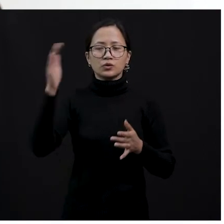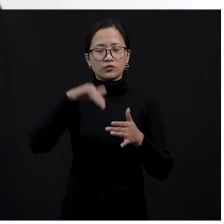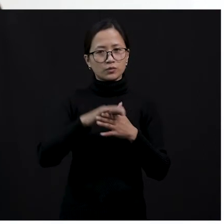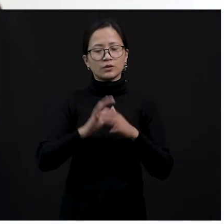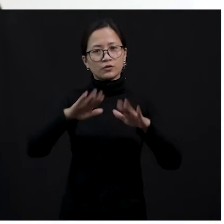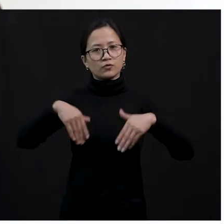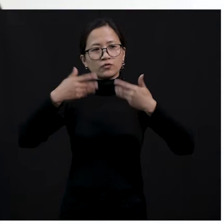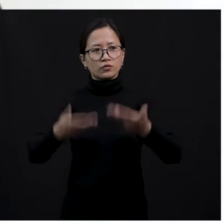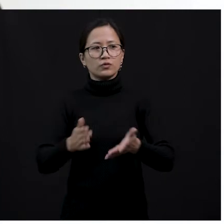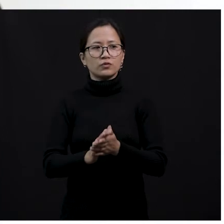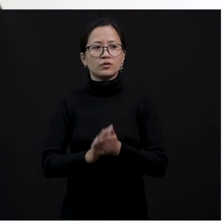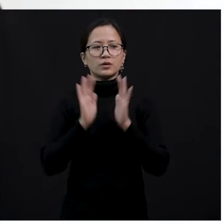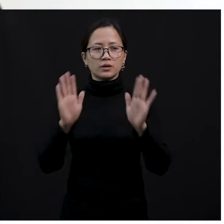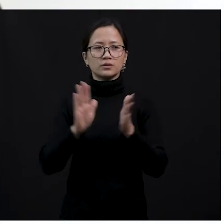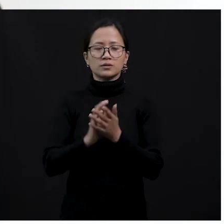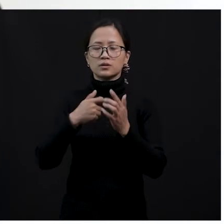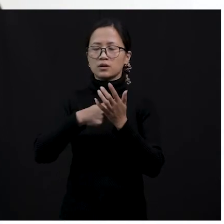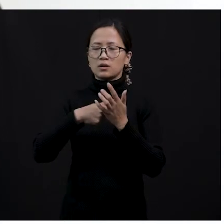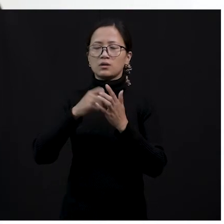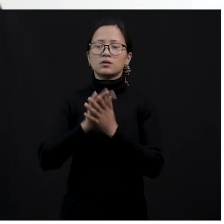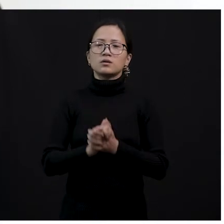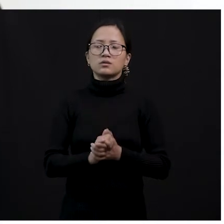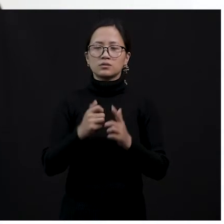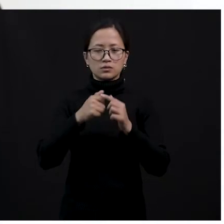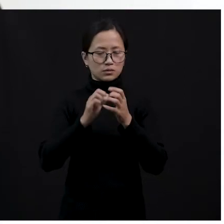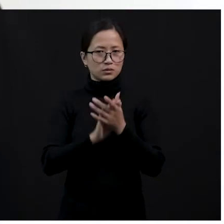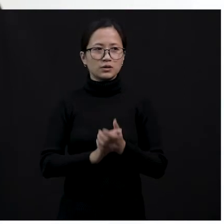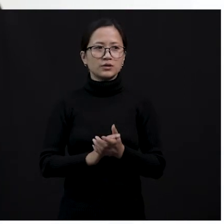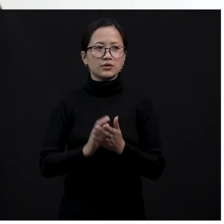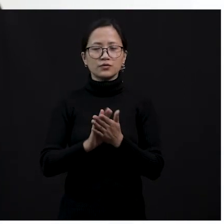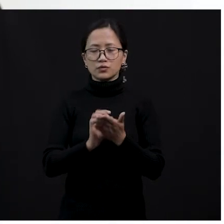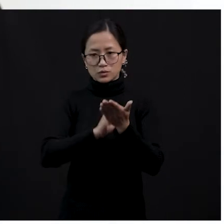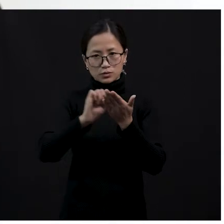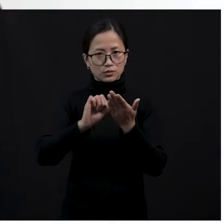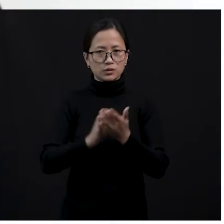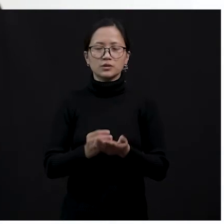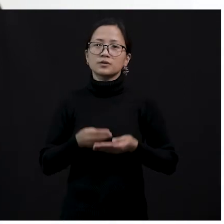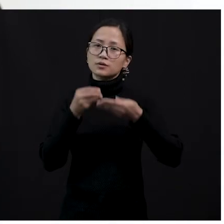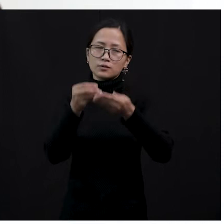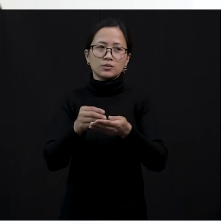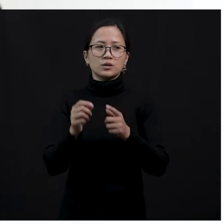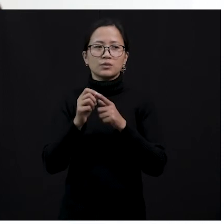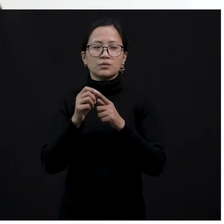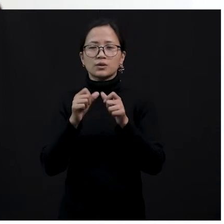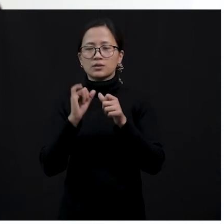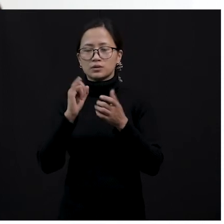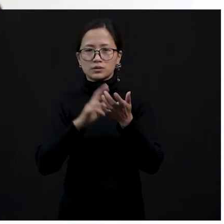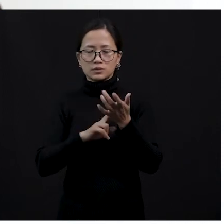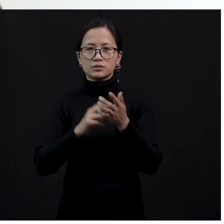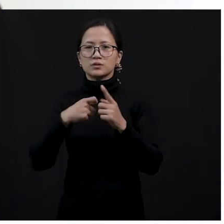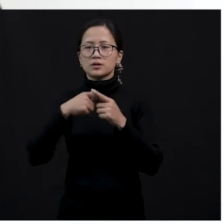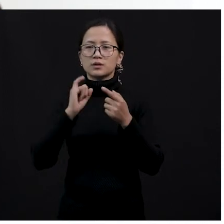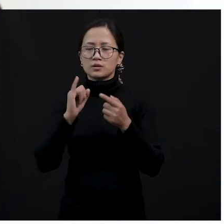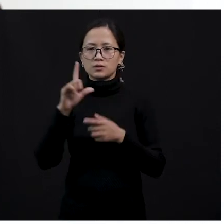From a fall I had at Ranchi, if you could prescribe a painkiller, now he needs a painkiller and not to solve the problem